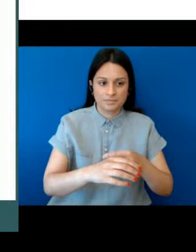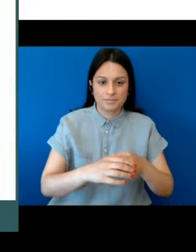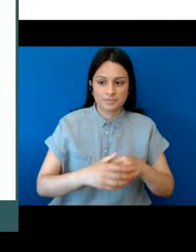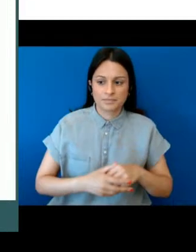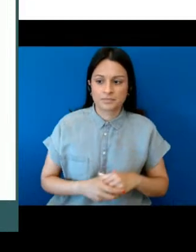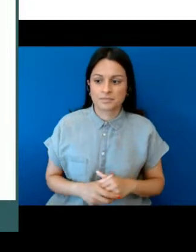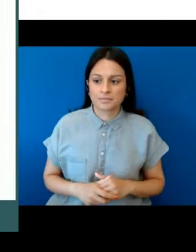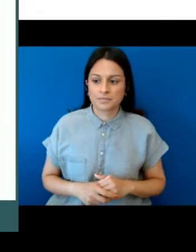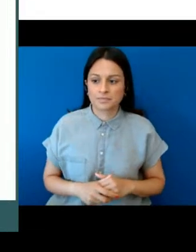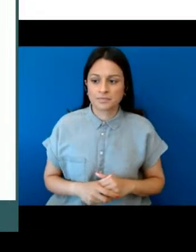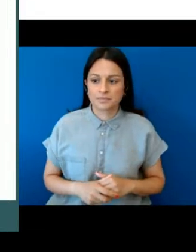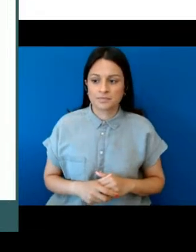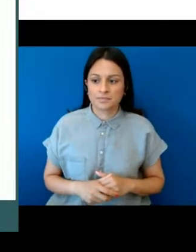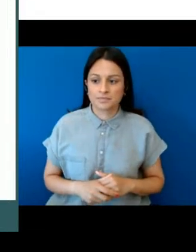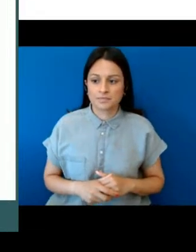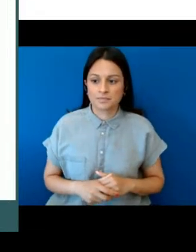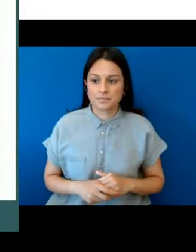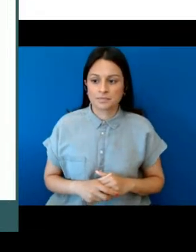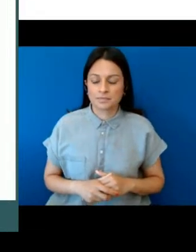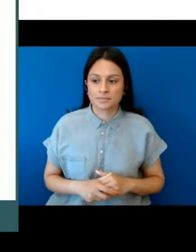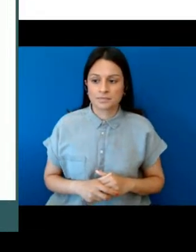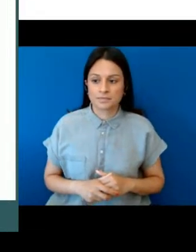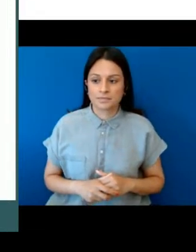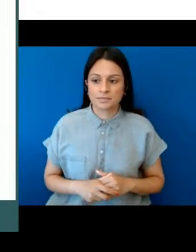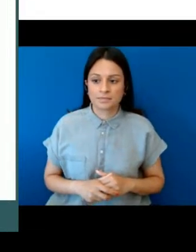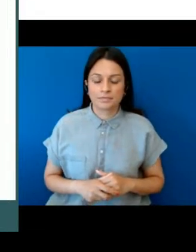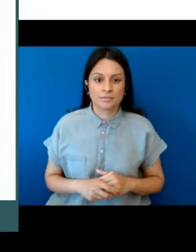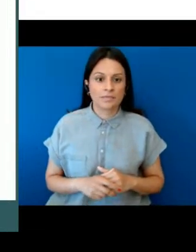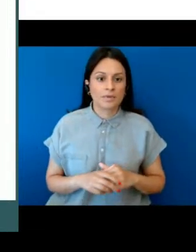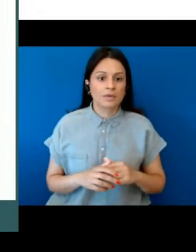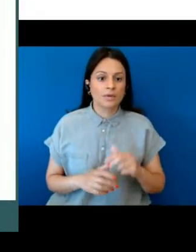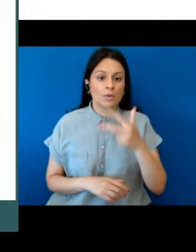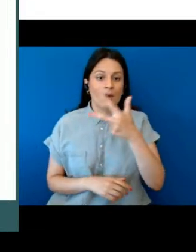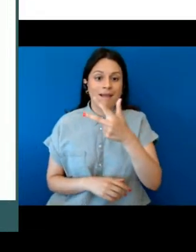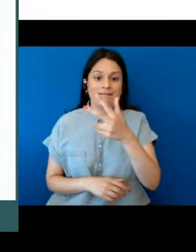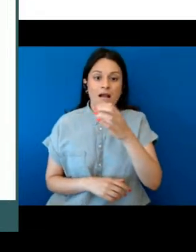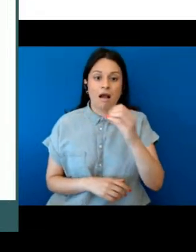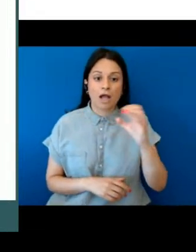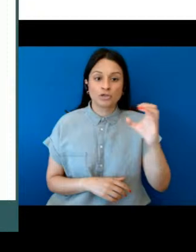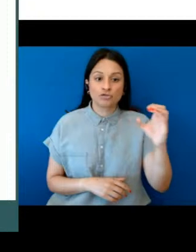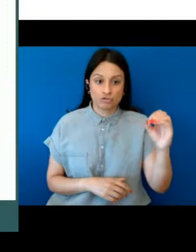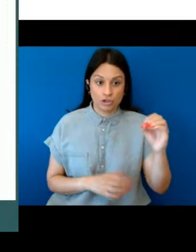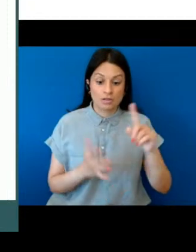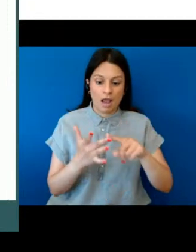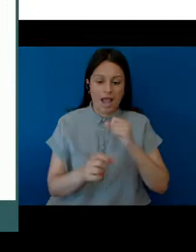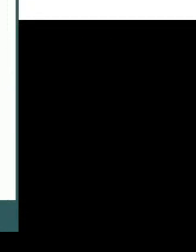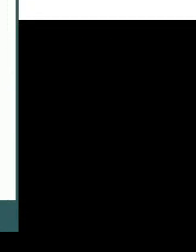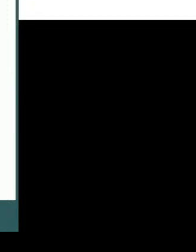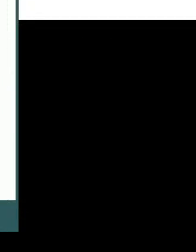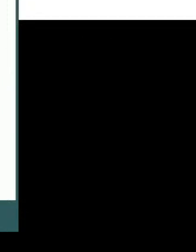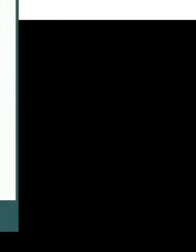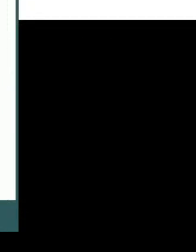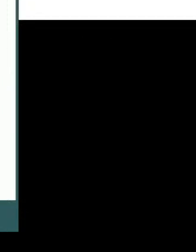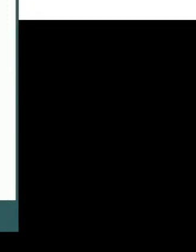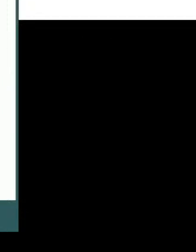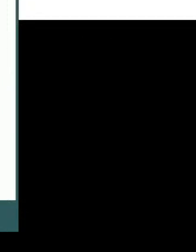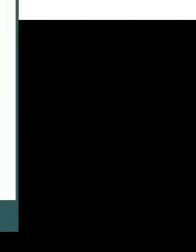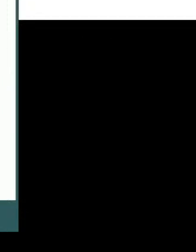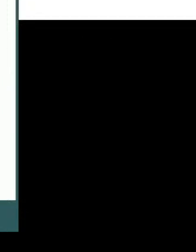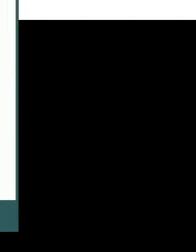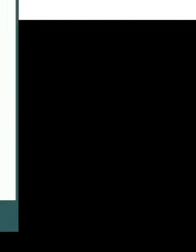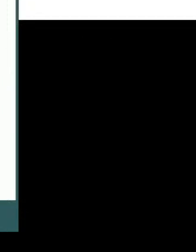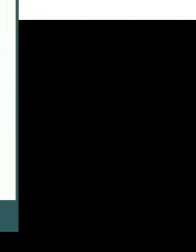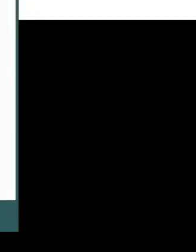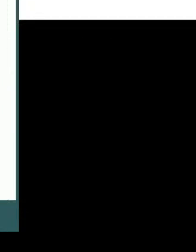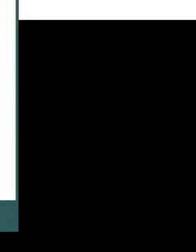significant range of tests available, 800 and growing. There's a cutoff of 0.35 between negative